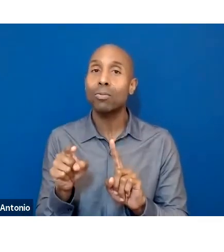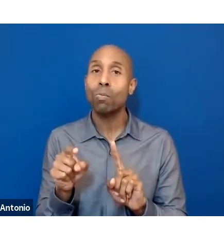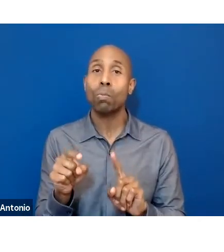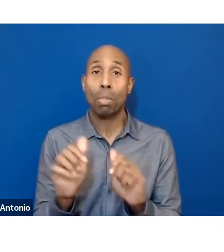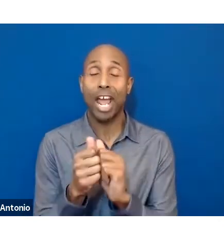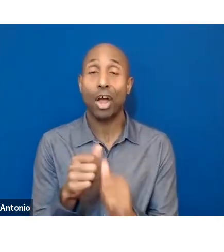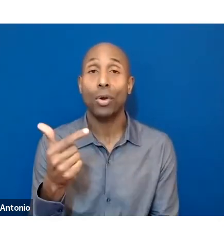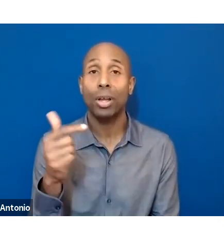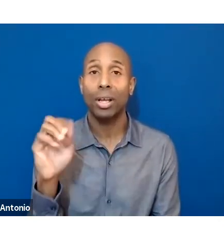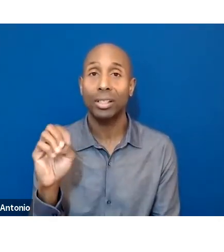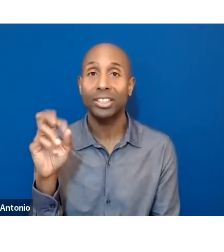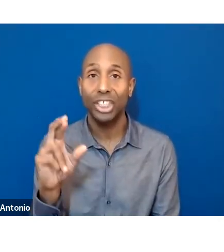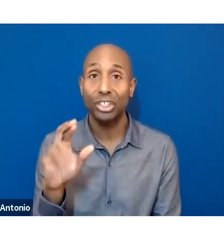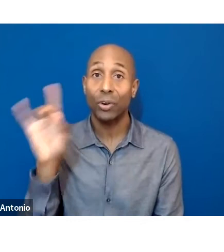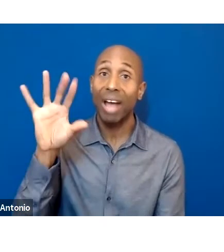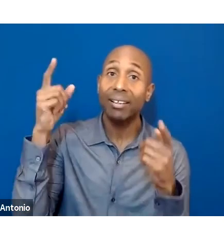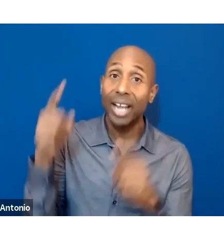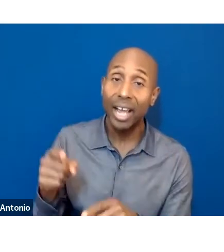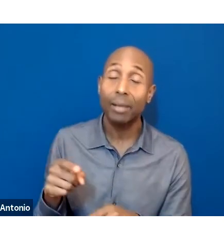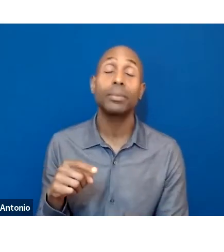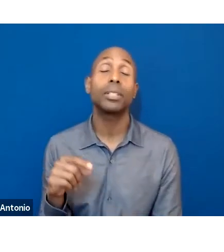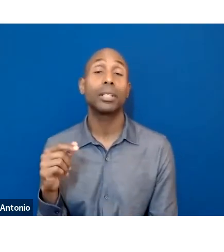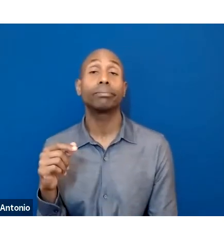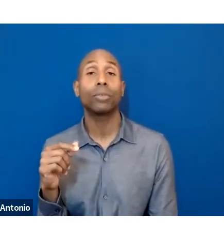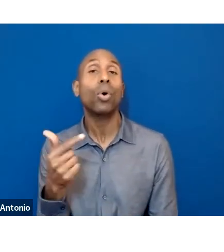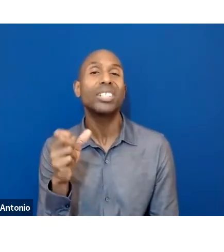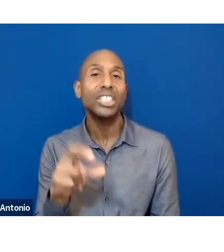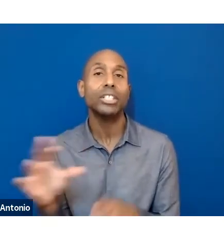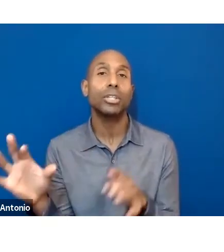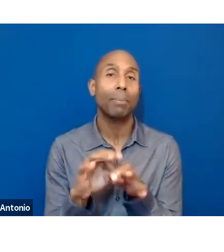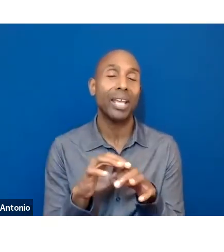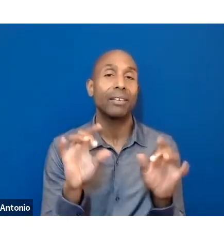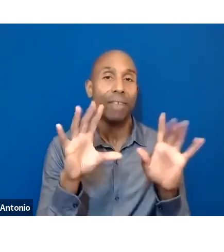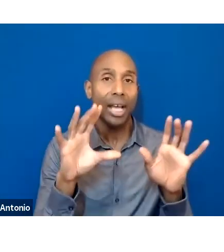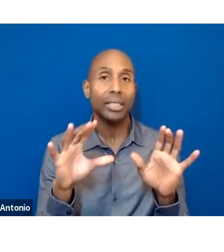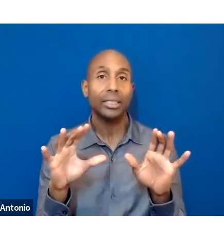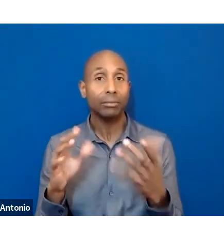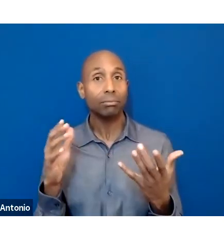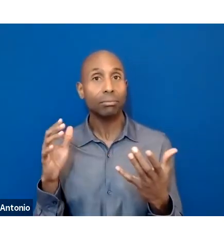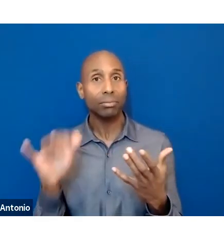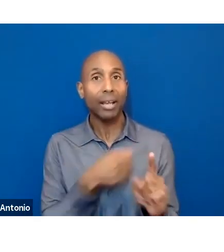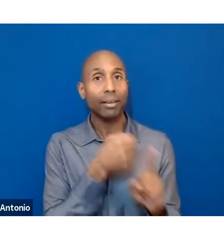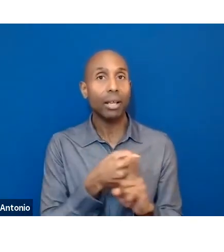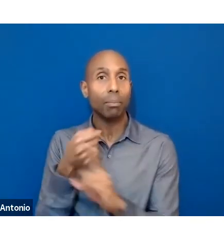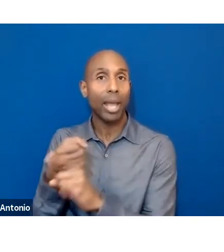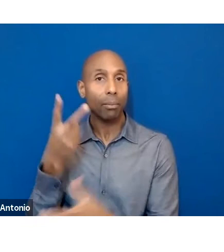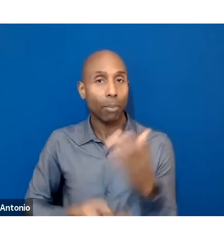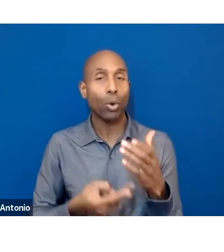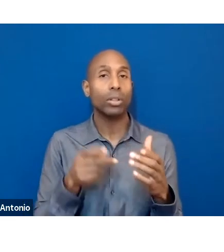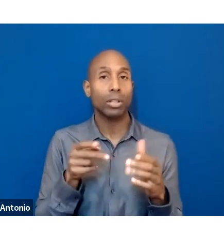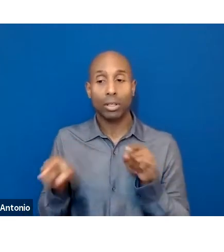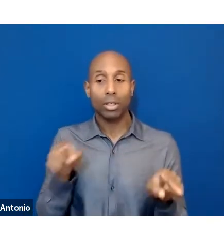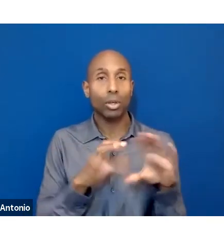gendered violence, gender-based violence shapes both of those sectors, right? Is